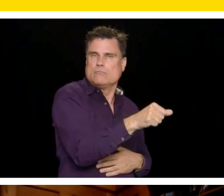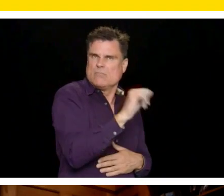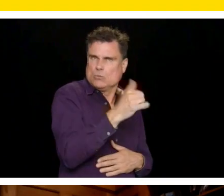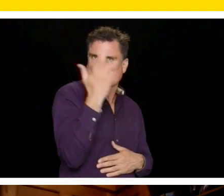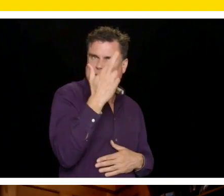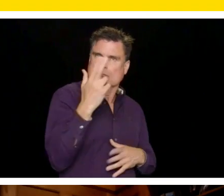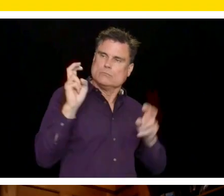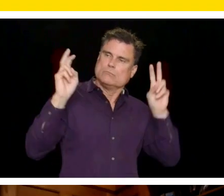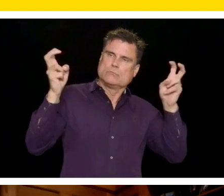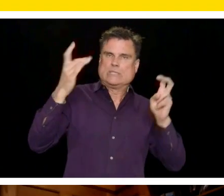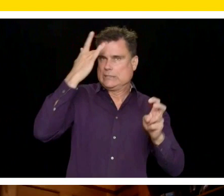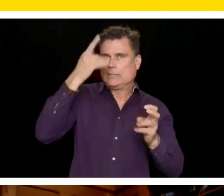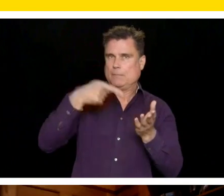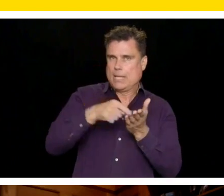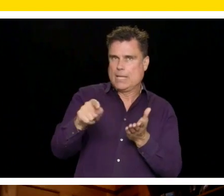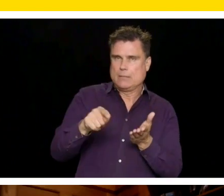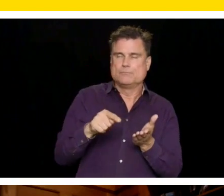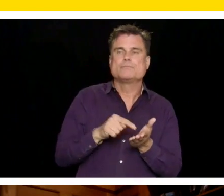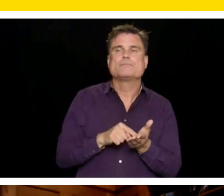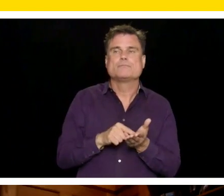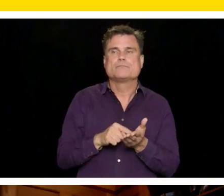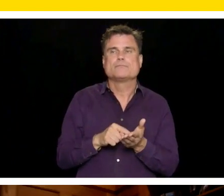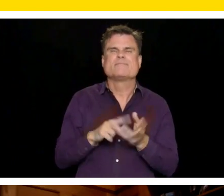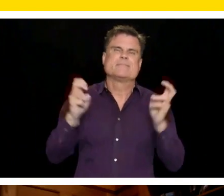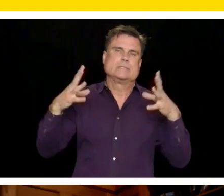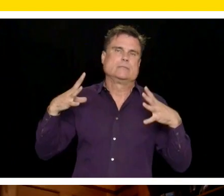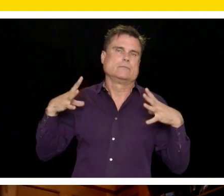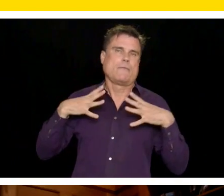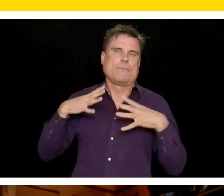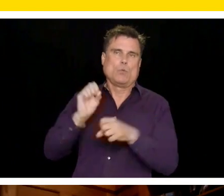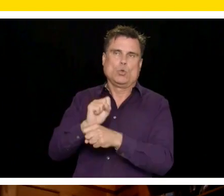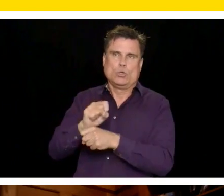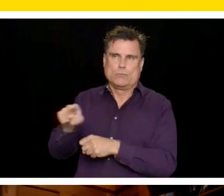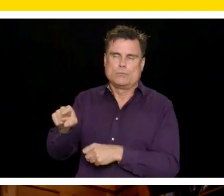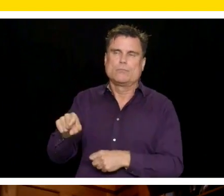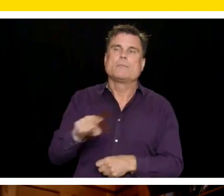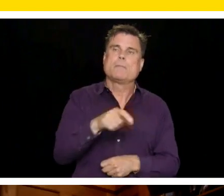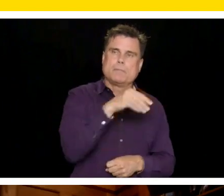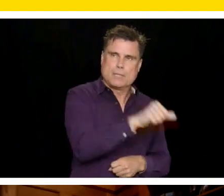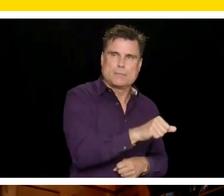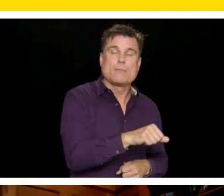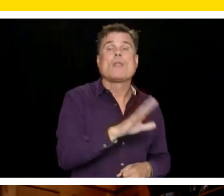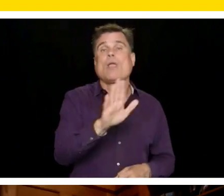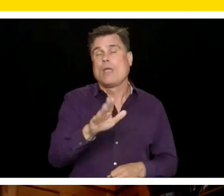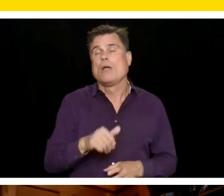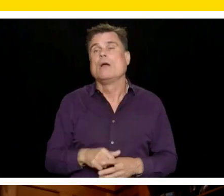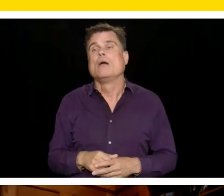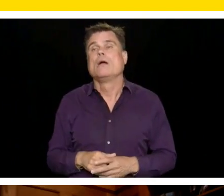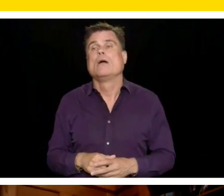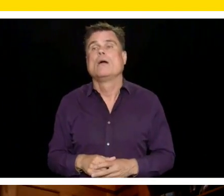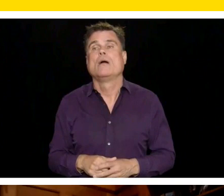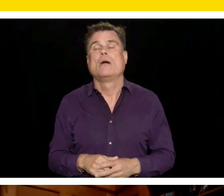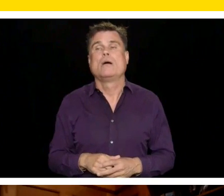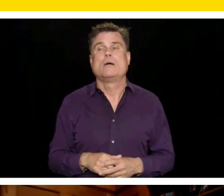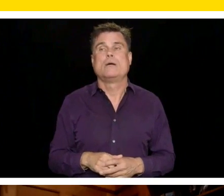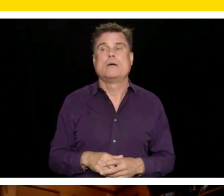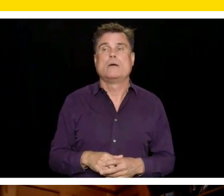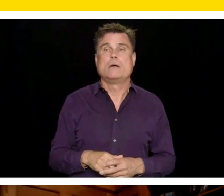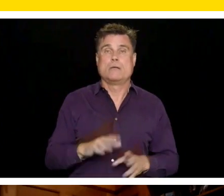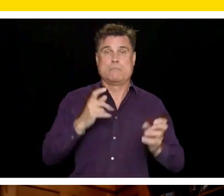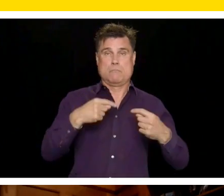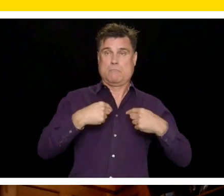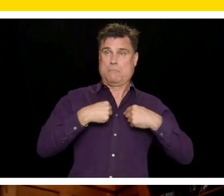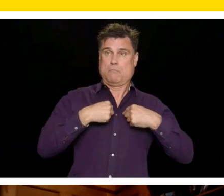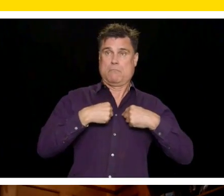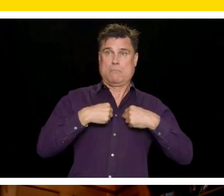paid sick leave so they can afford to stay home when they have COVID-like symptoms. Are you planning to let